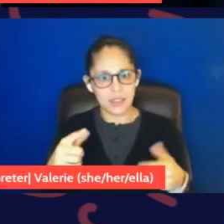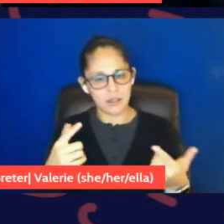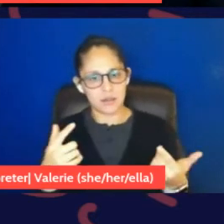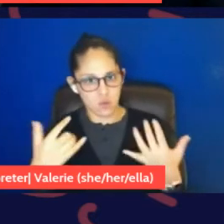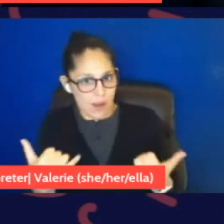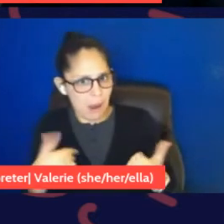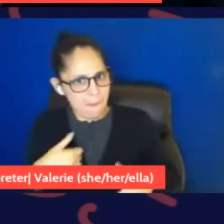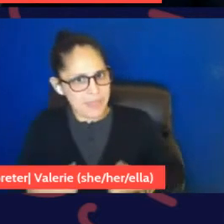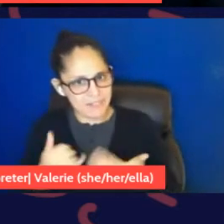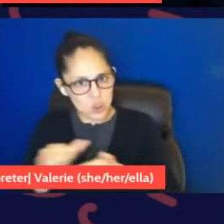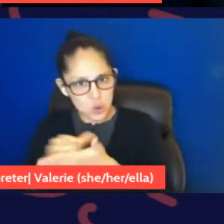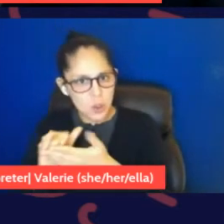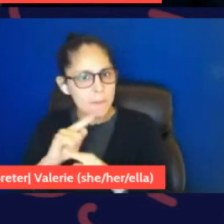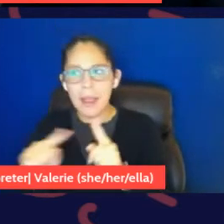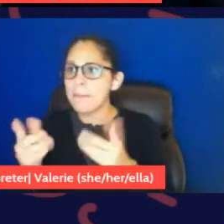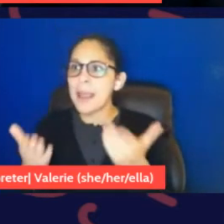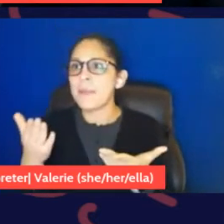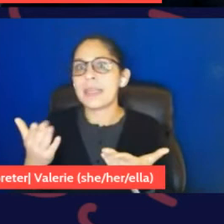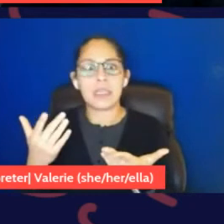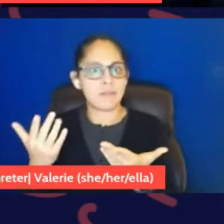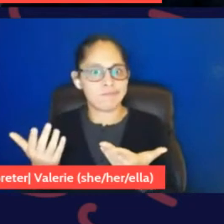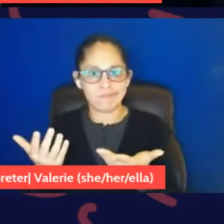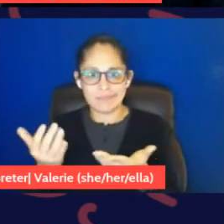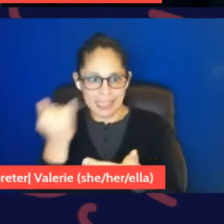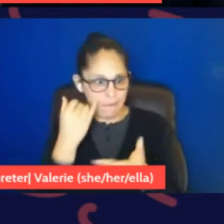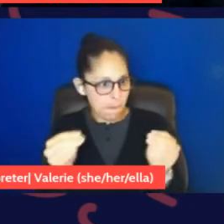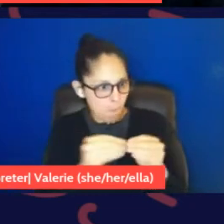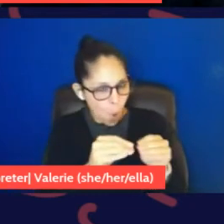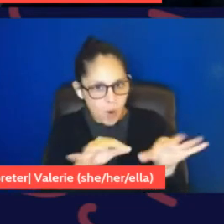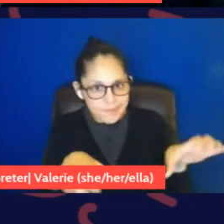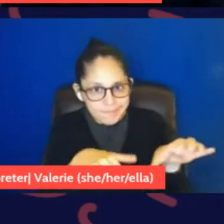wherever that creativity